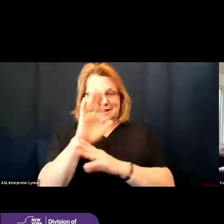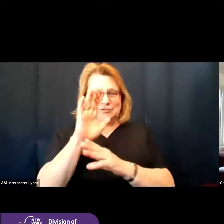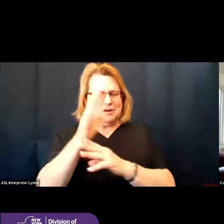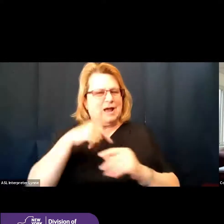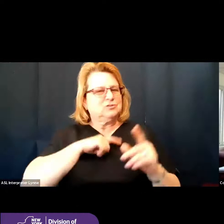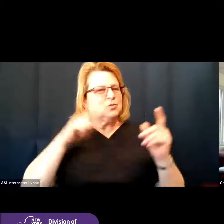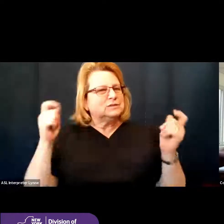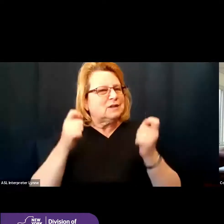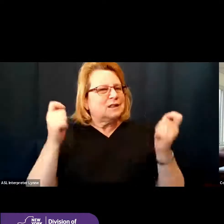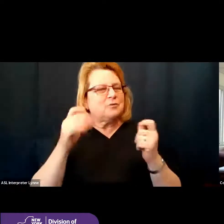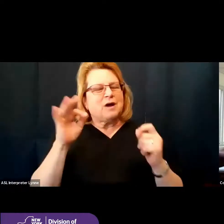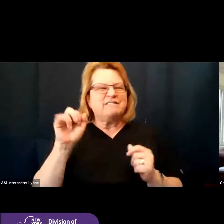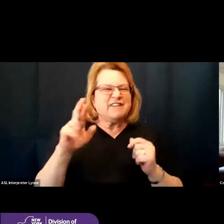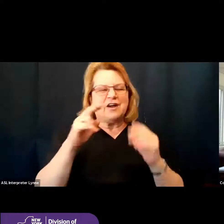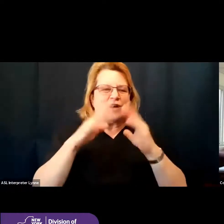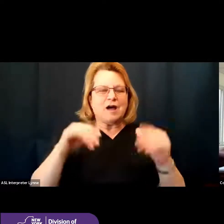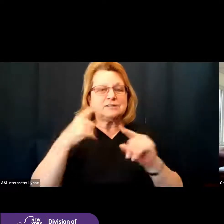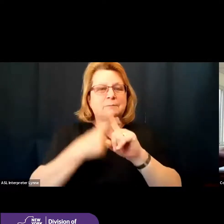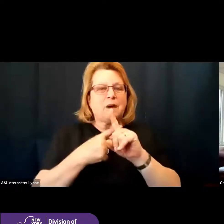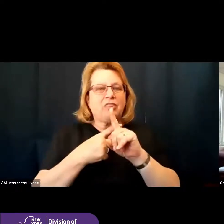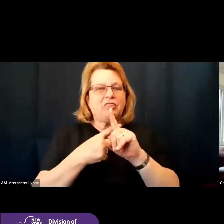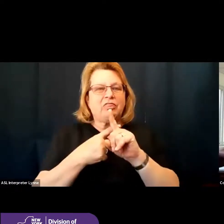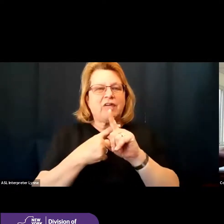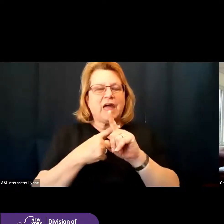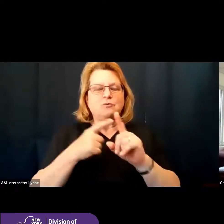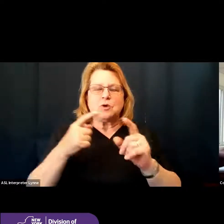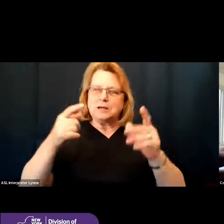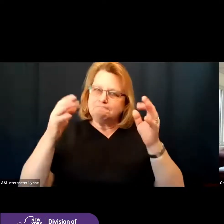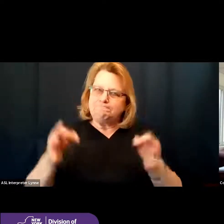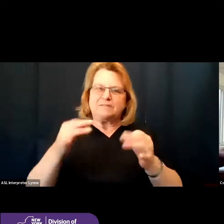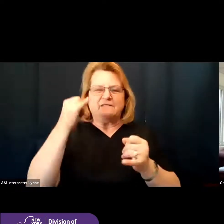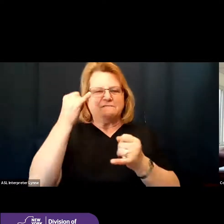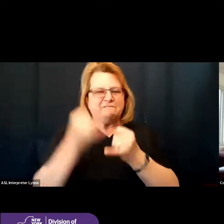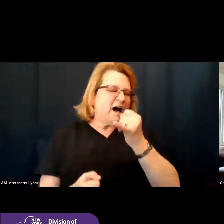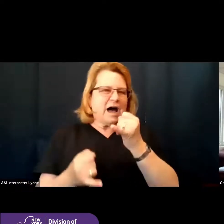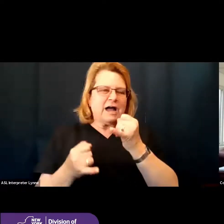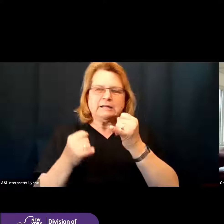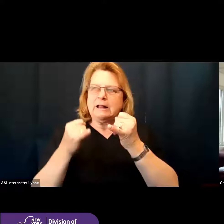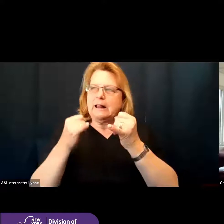we commemorate the passage of the Federal Fair Housing Act in